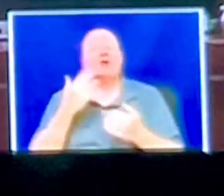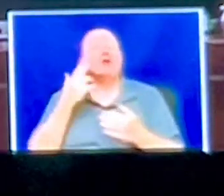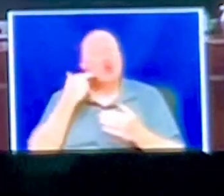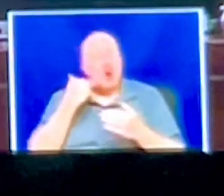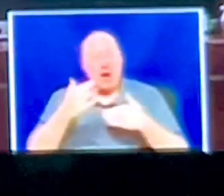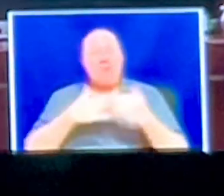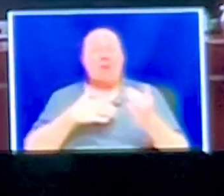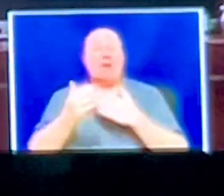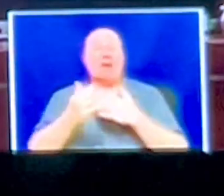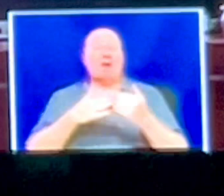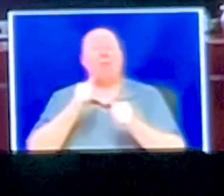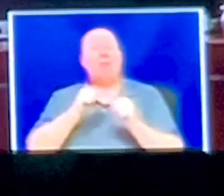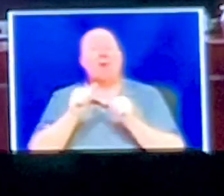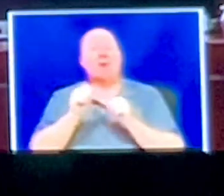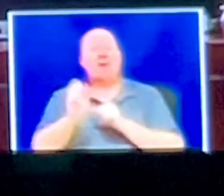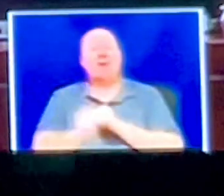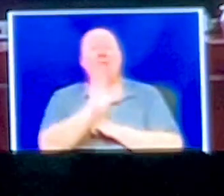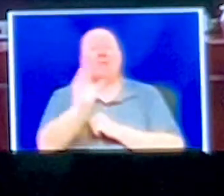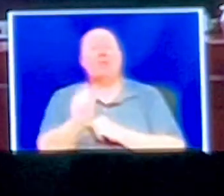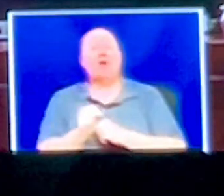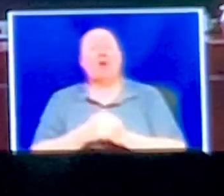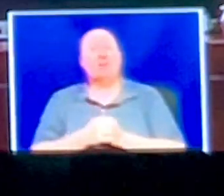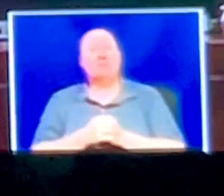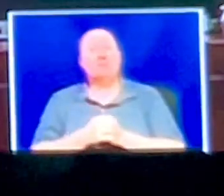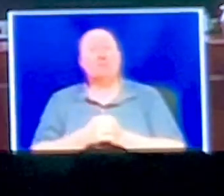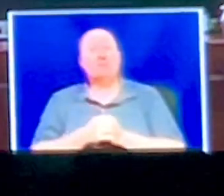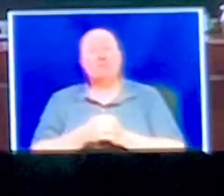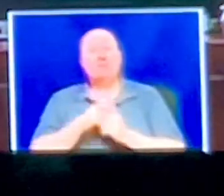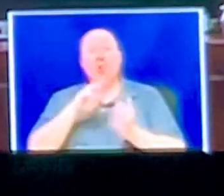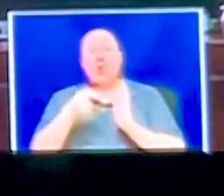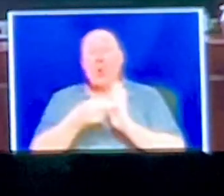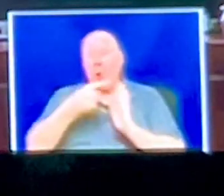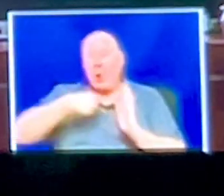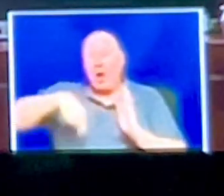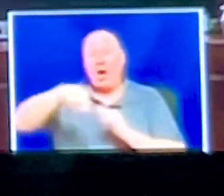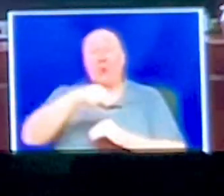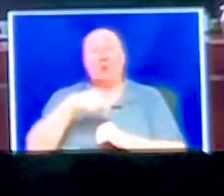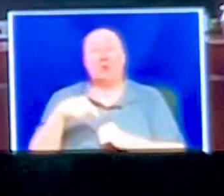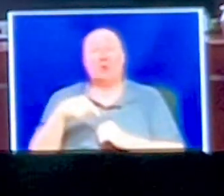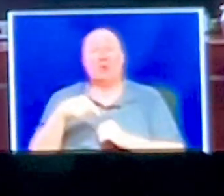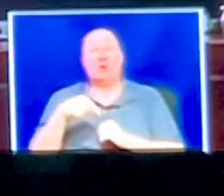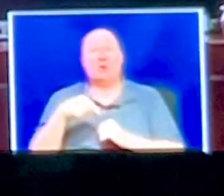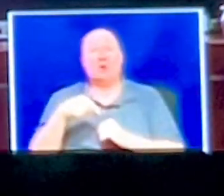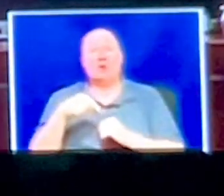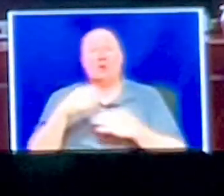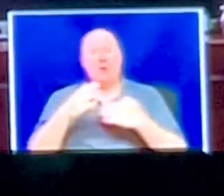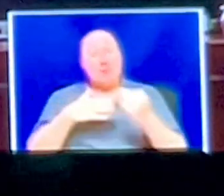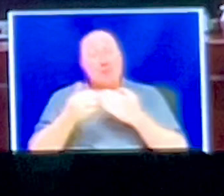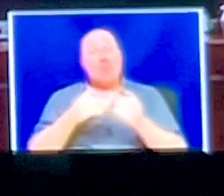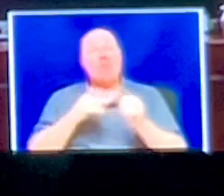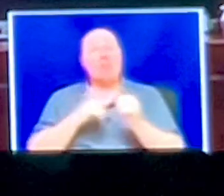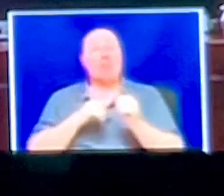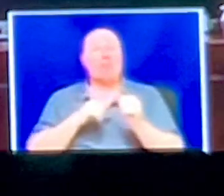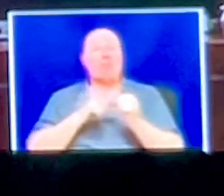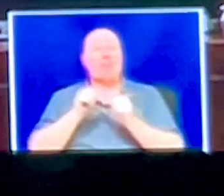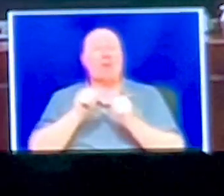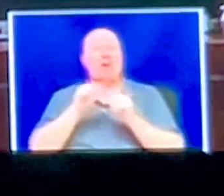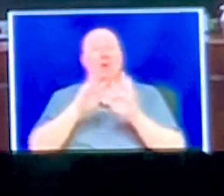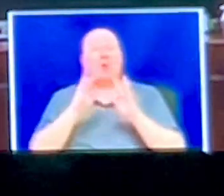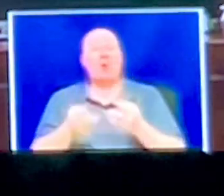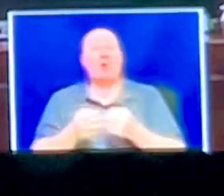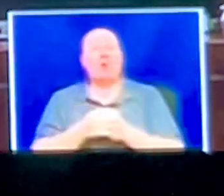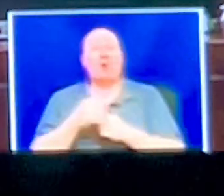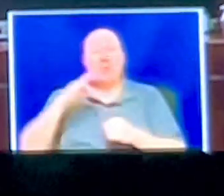better South Africa. And our role must be to seek to build a better world. That benefit